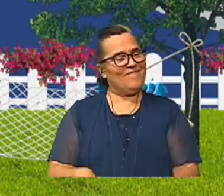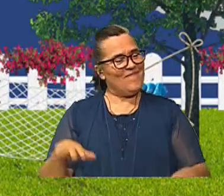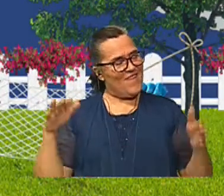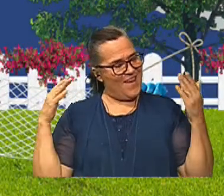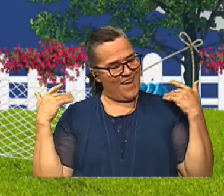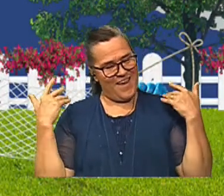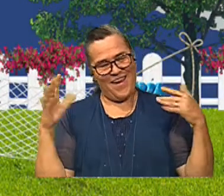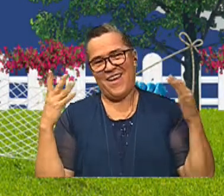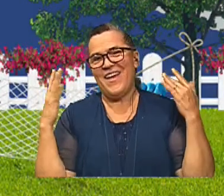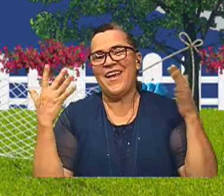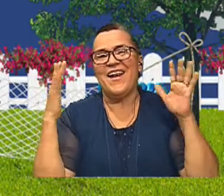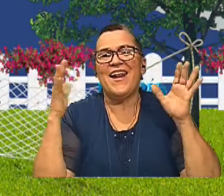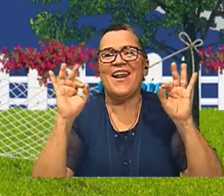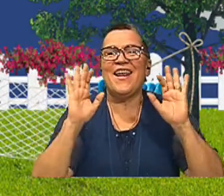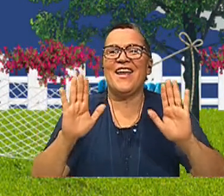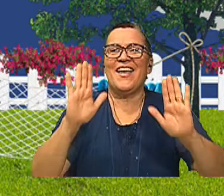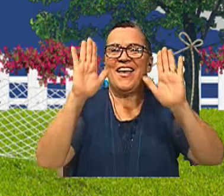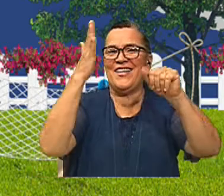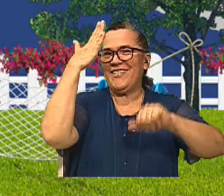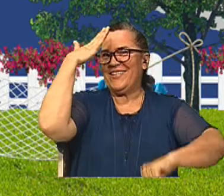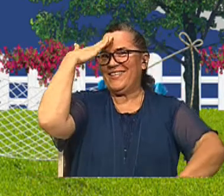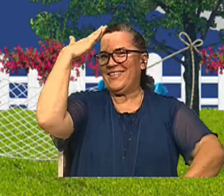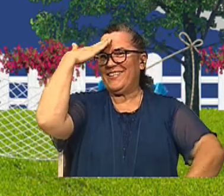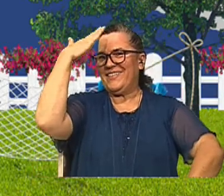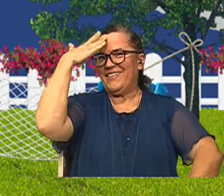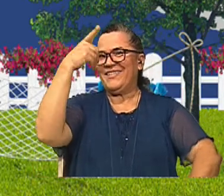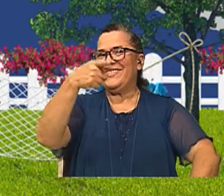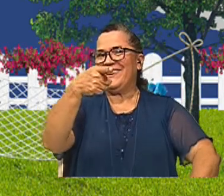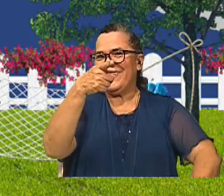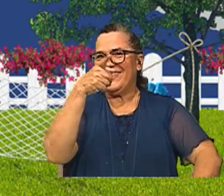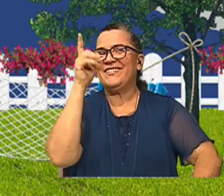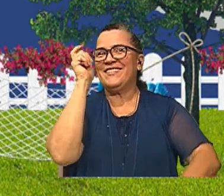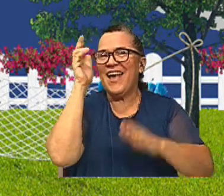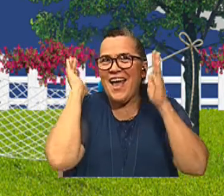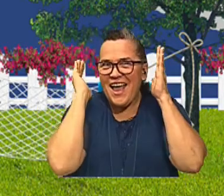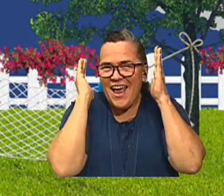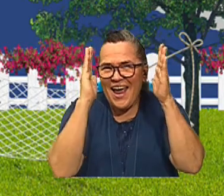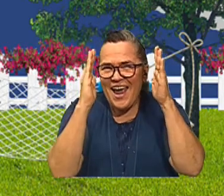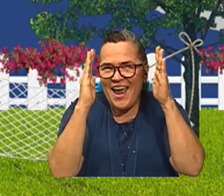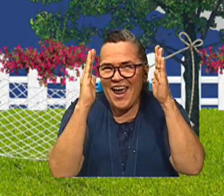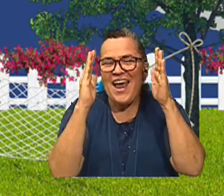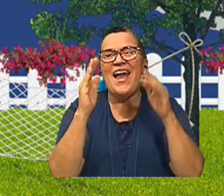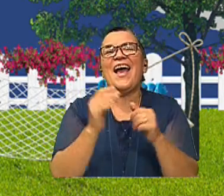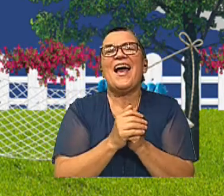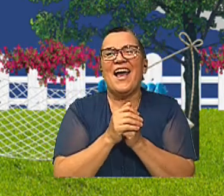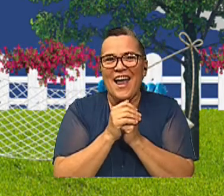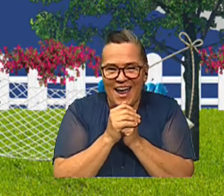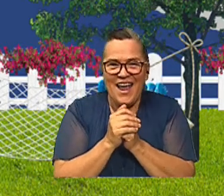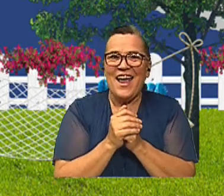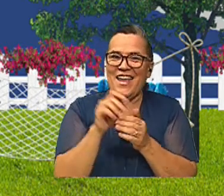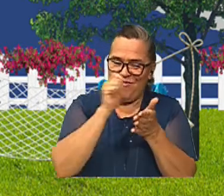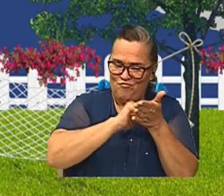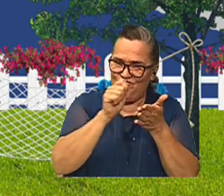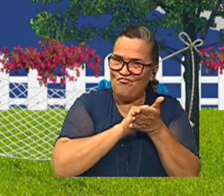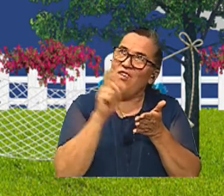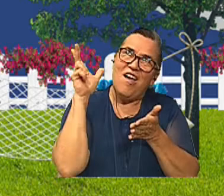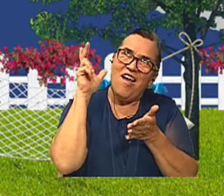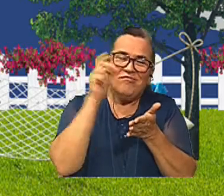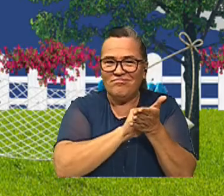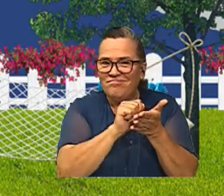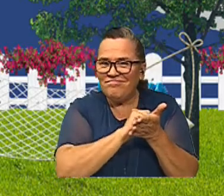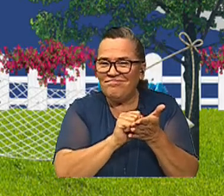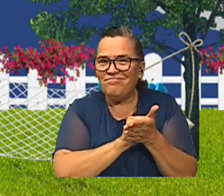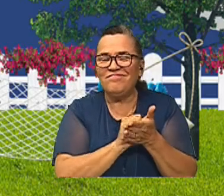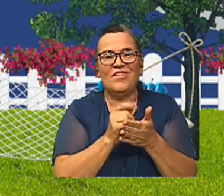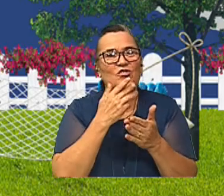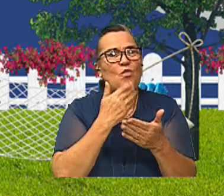Great. I noticed you were paying attention and you were taking notes, and that's